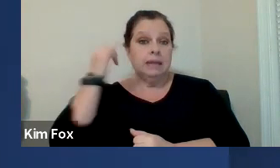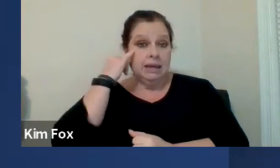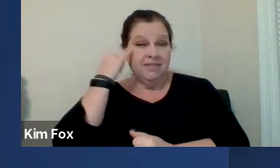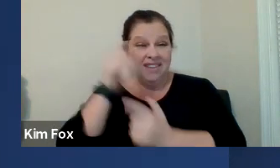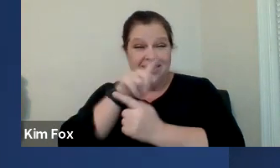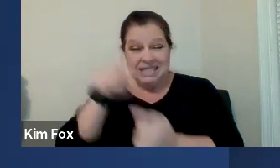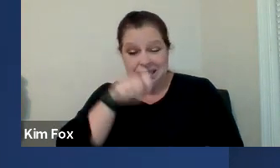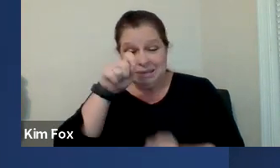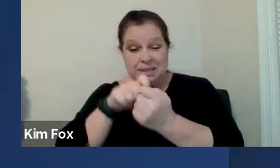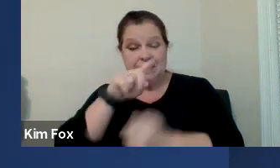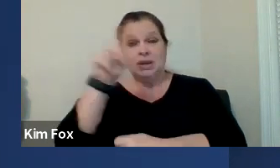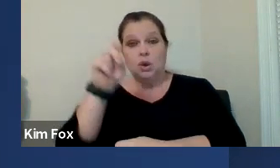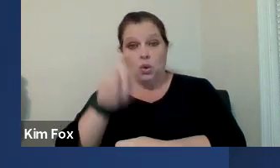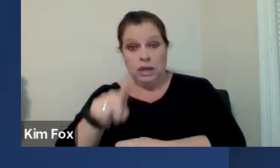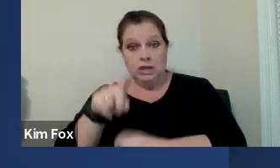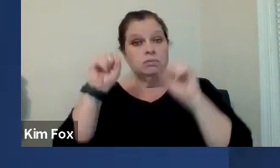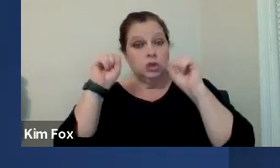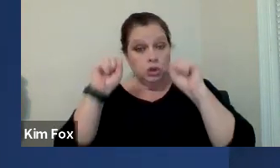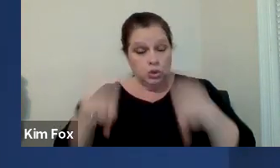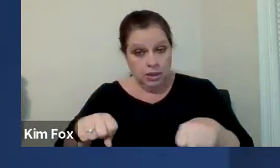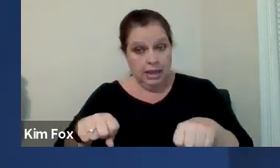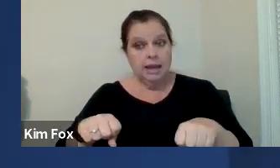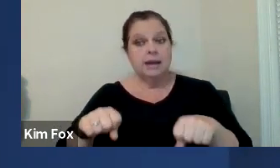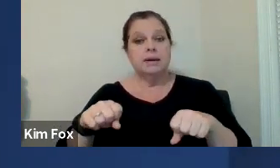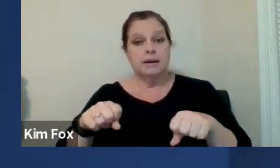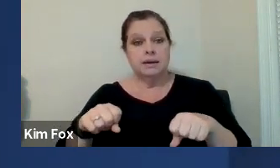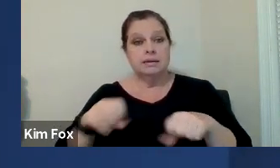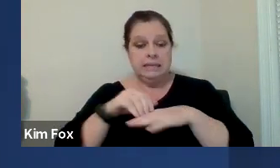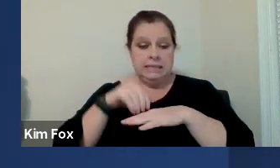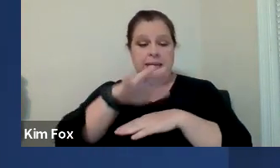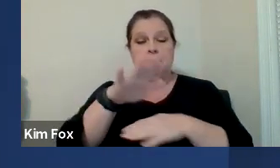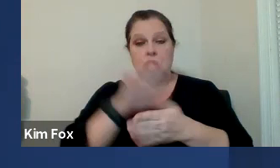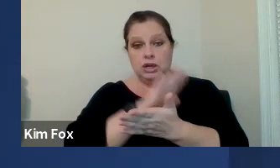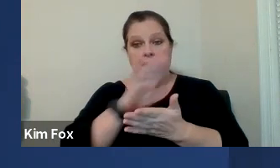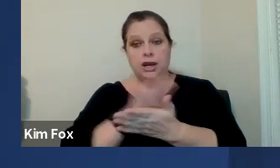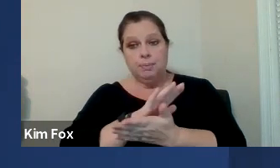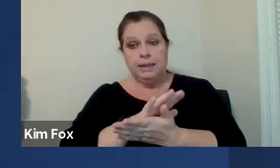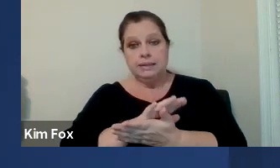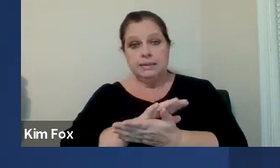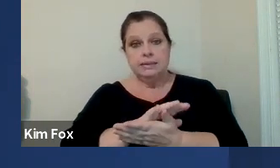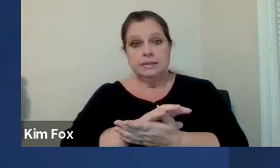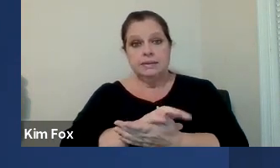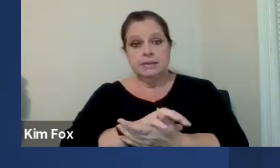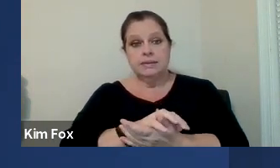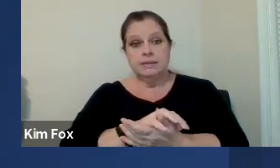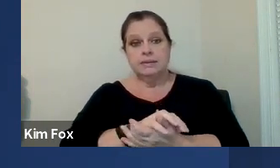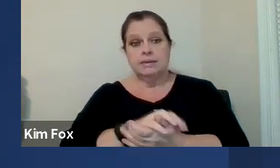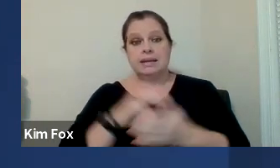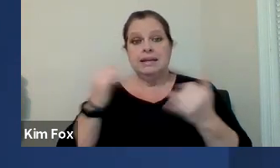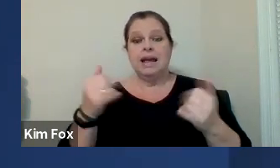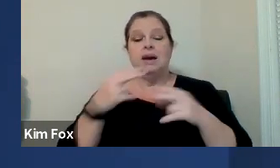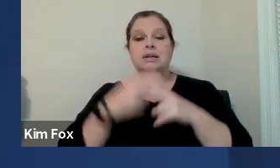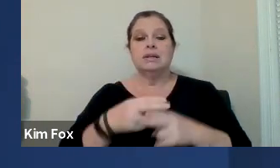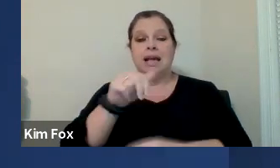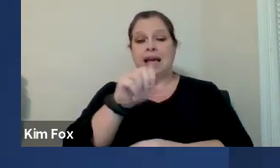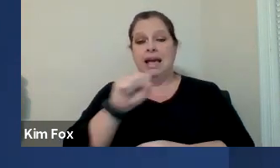specific question, you can update and then also submit your documents. Now through the new portal, it's called Ask